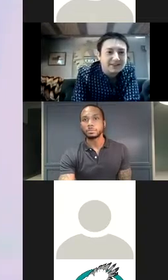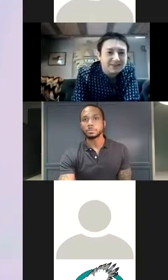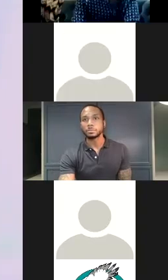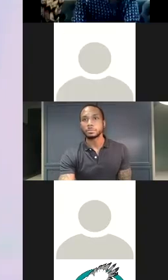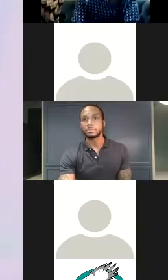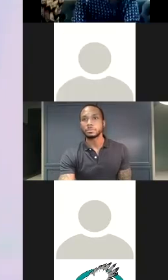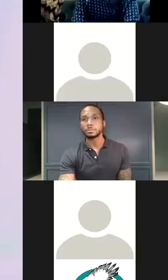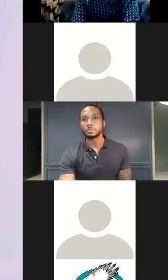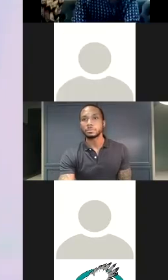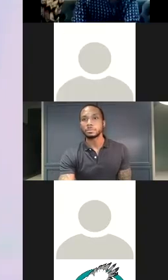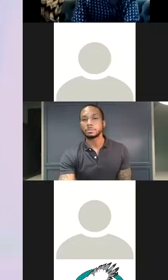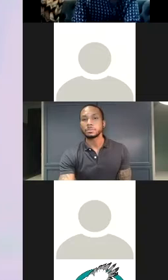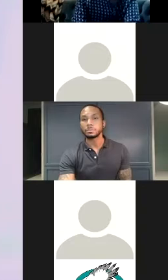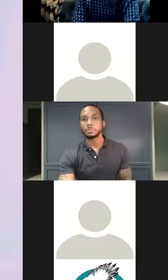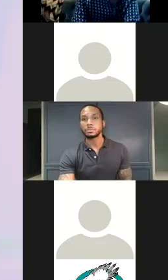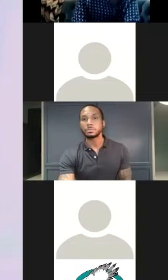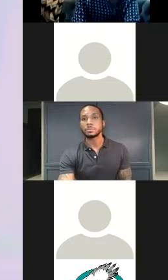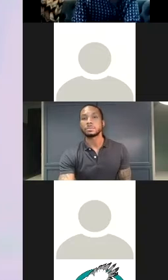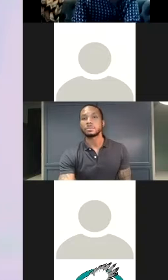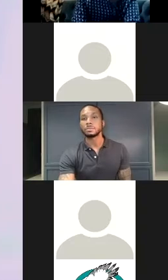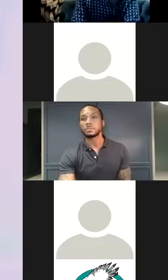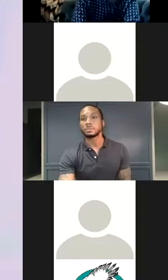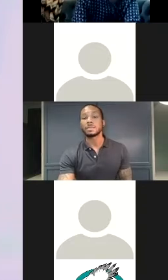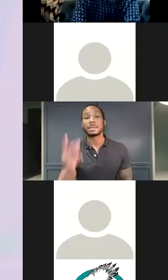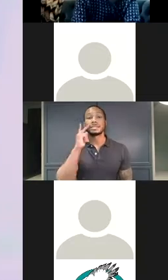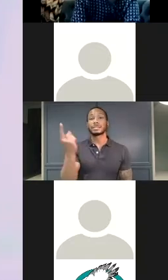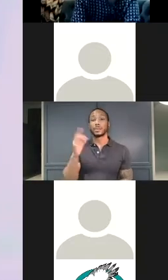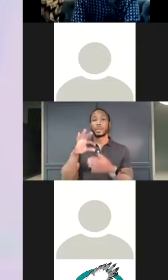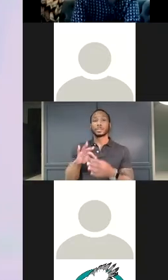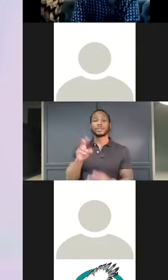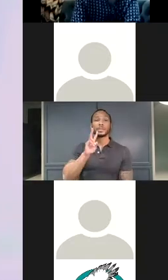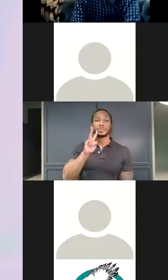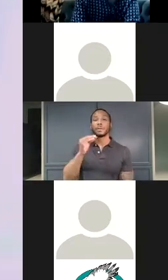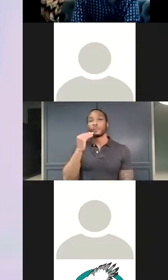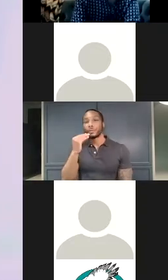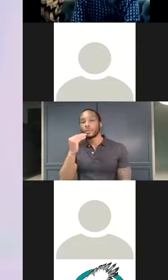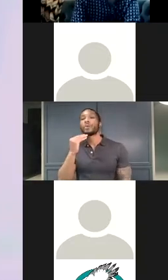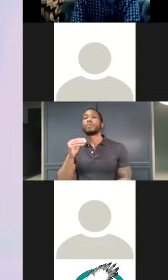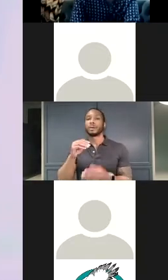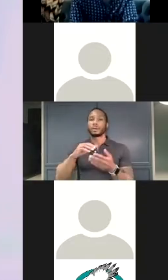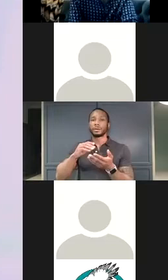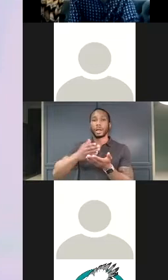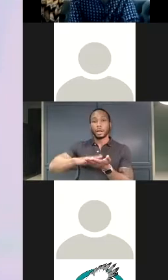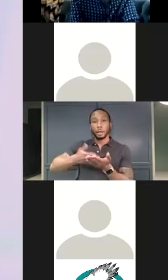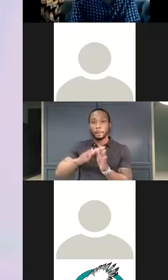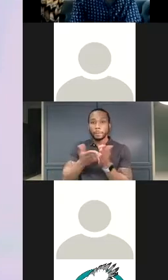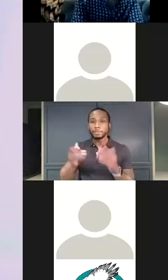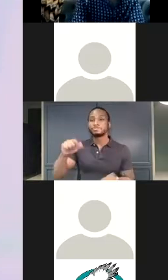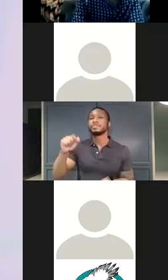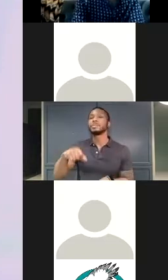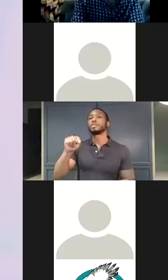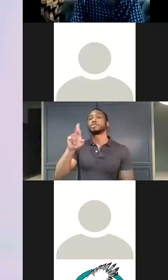I see something about vegetables, food, a cookbook. Yes. Yes, food. Yeah, so it is a Trader